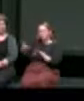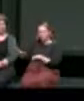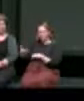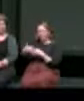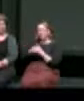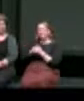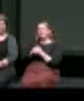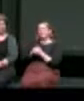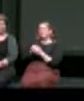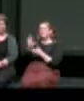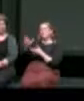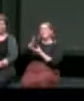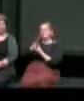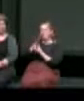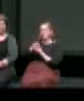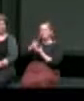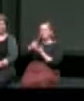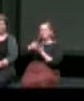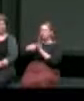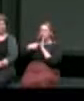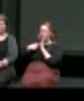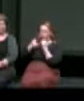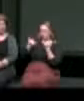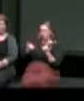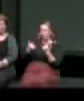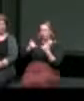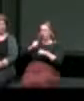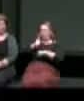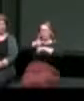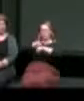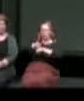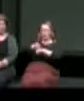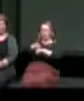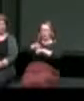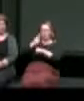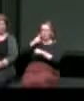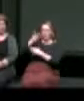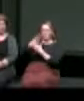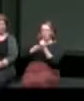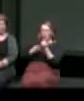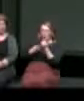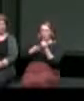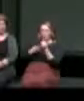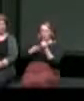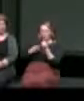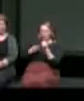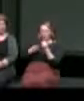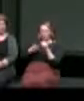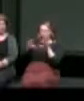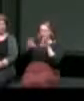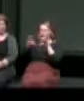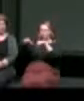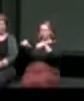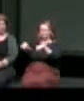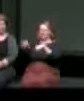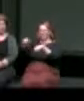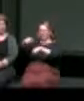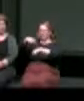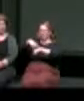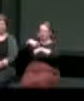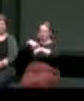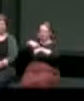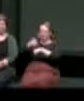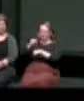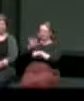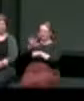cemetery records show that the current marker that's up memorializing both of them was installed at that time. So probably the marker,